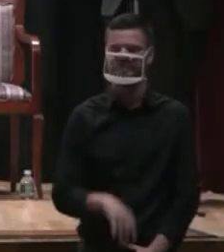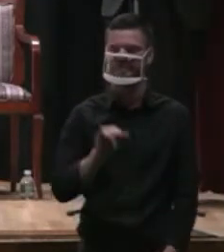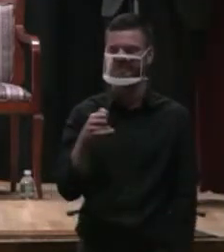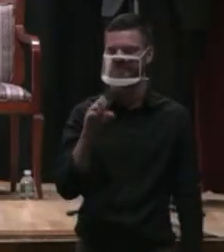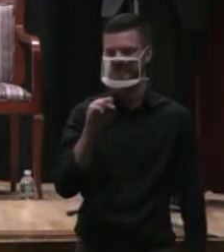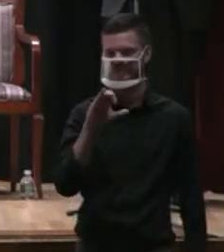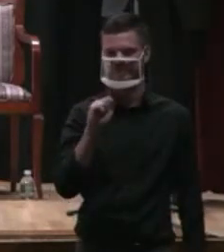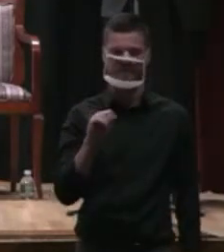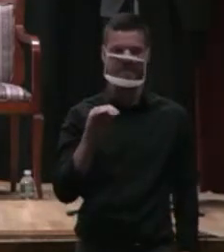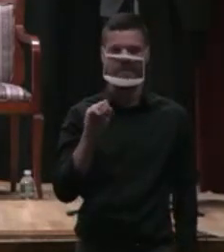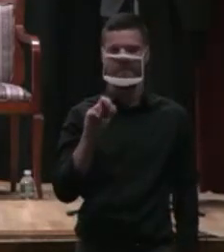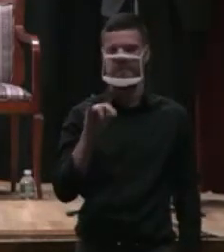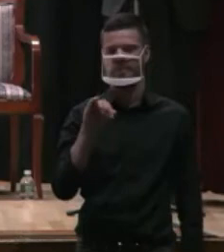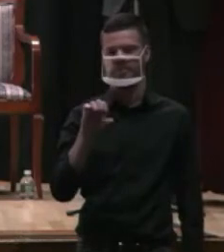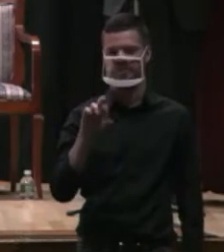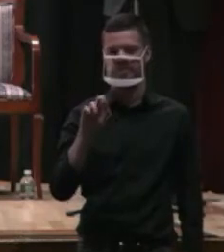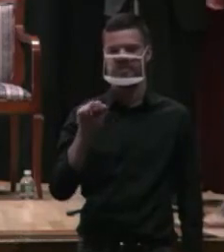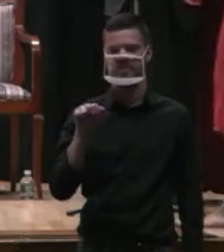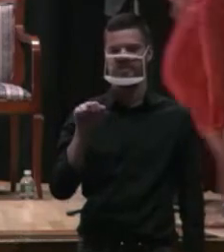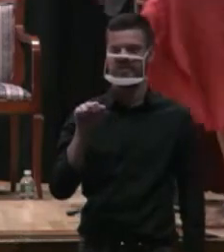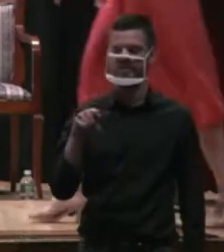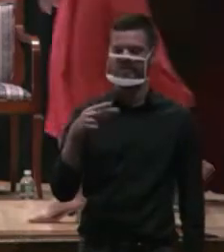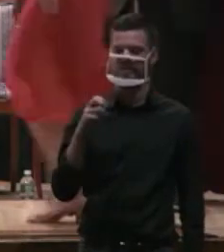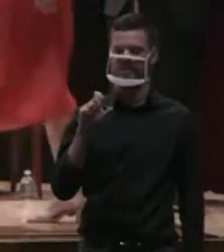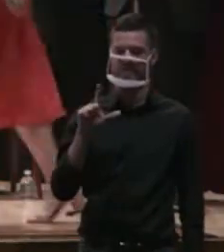Jessica Marie Raphael.